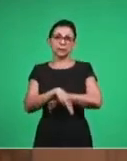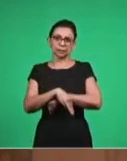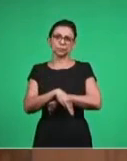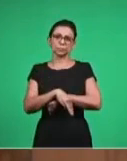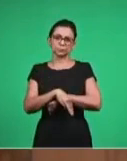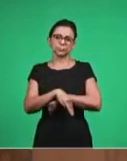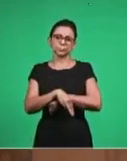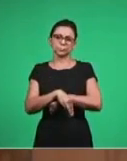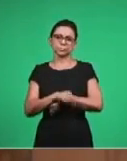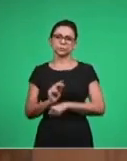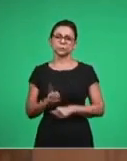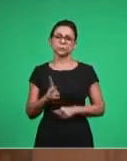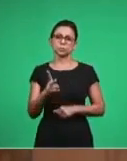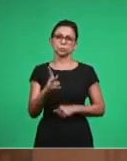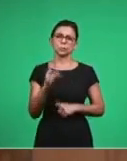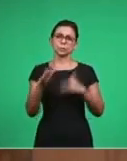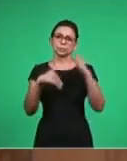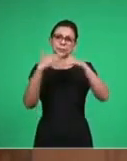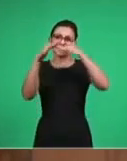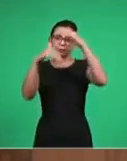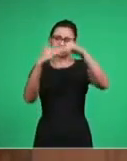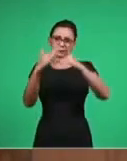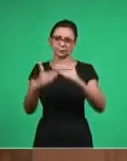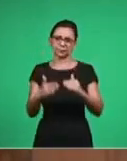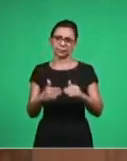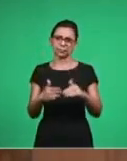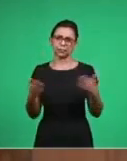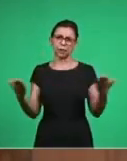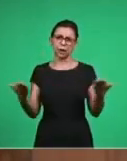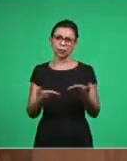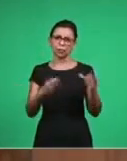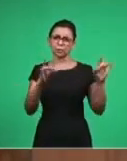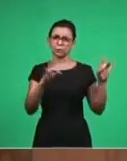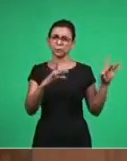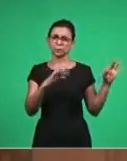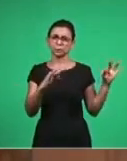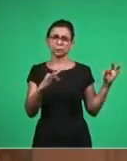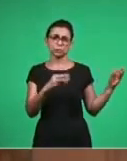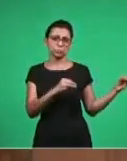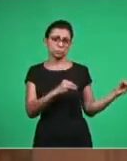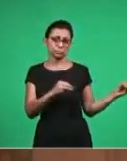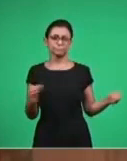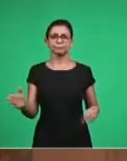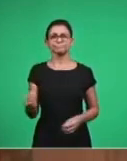So he makes a switch, he makes a change. When the king dies,